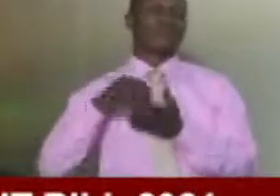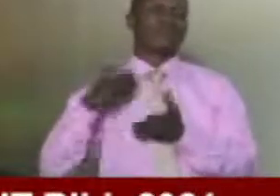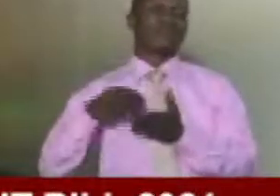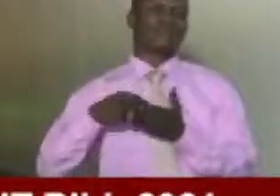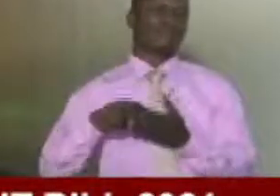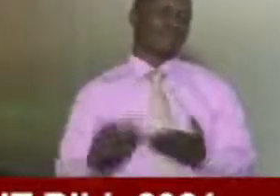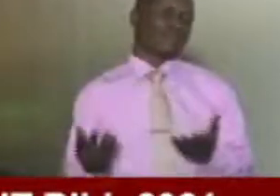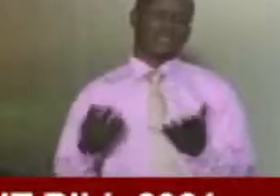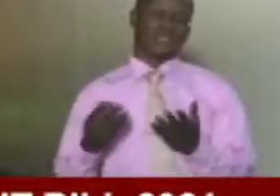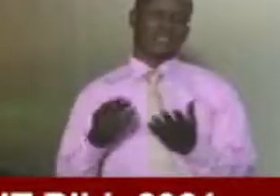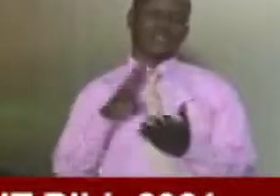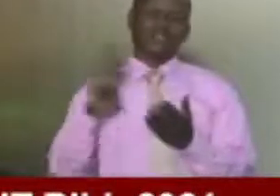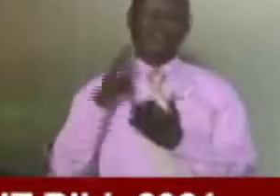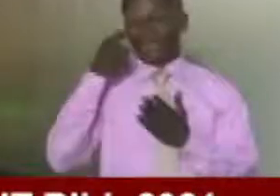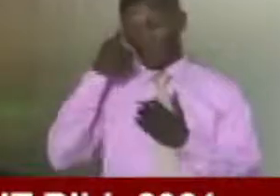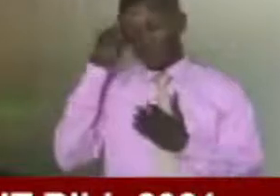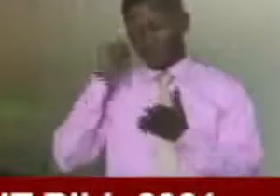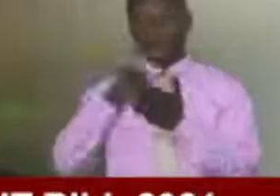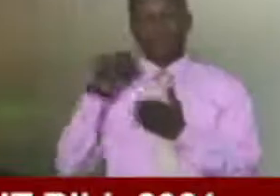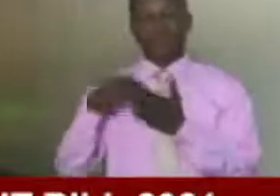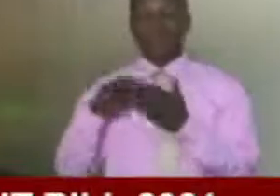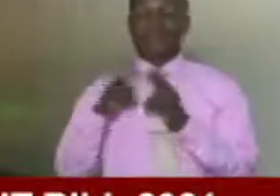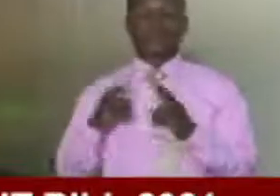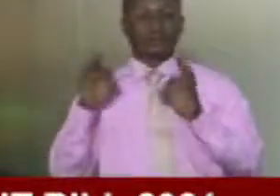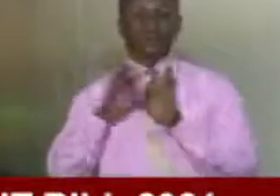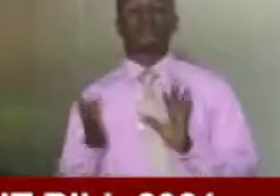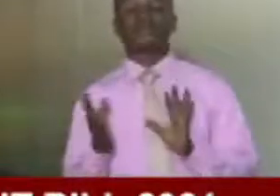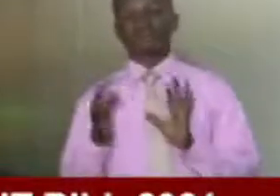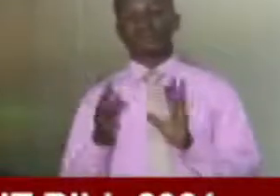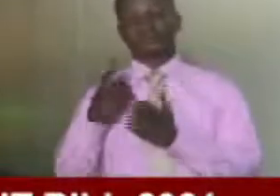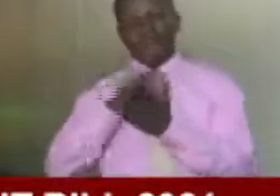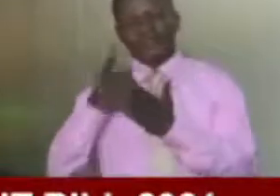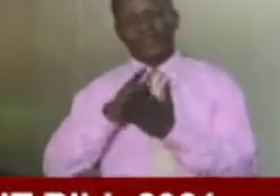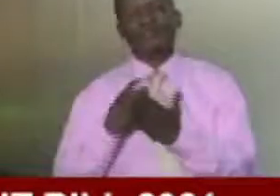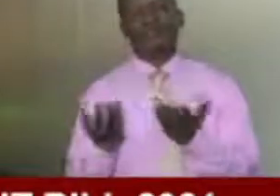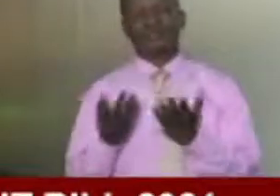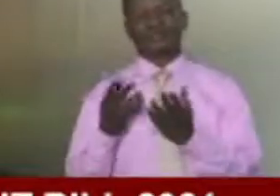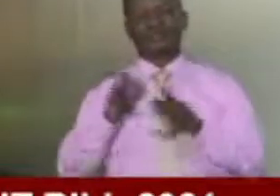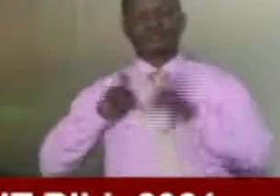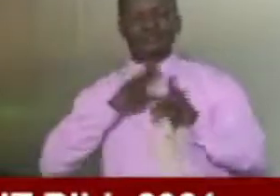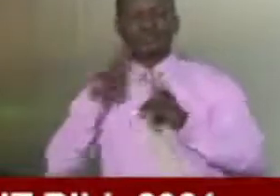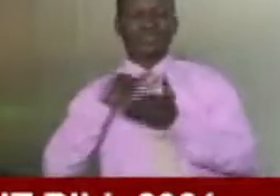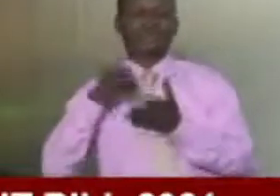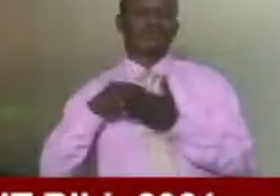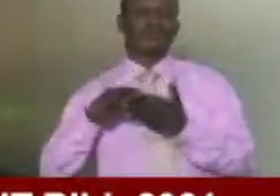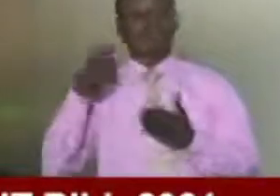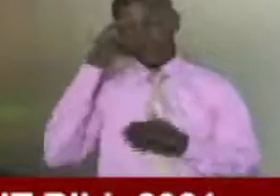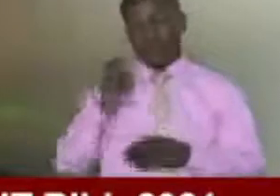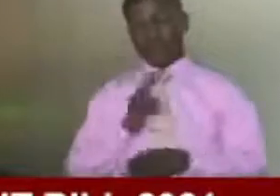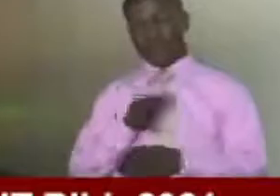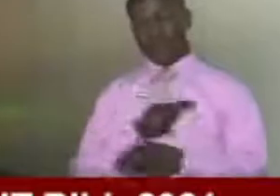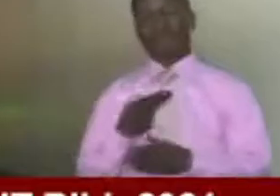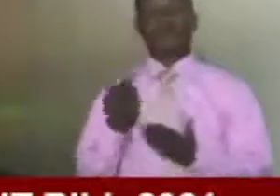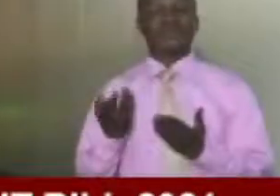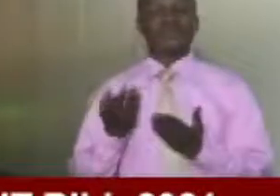And we know that the money is used obscenely to distort, you know, the people's mandate. So I think for us... But I guess with